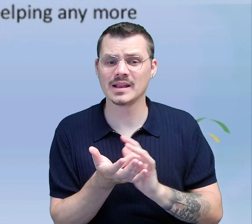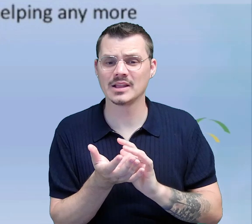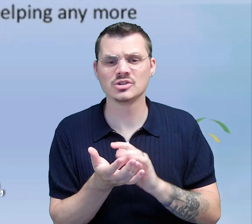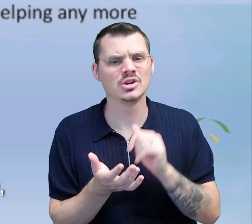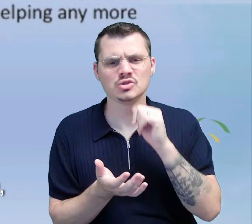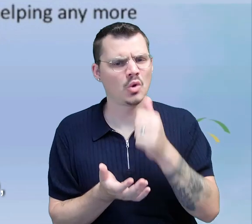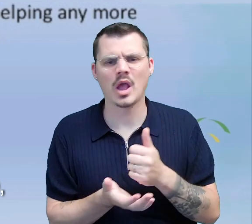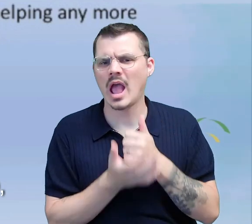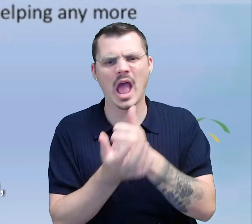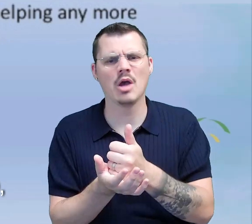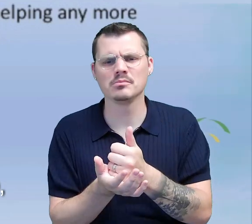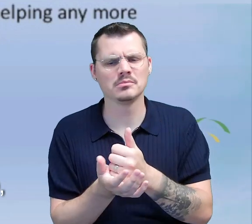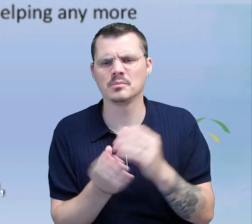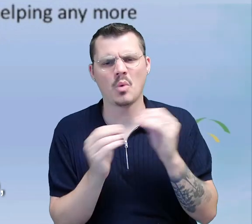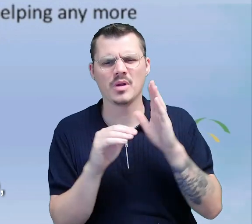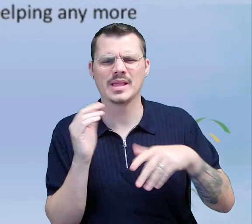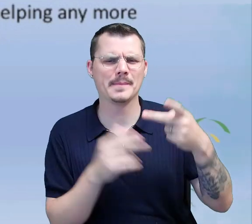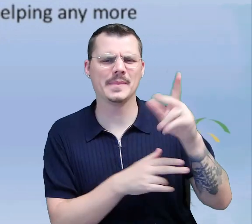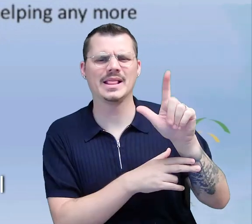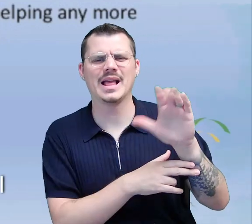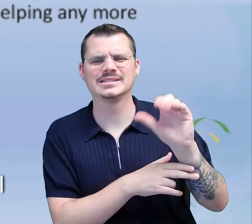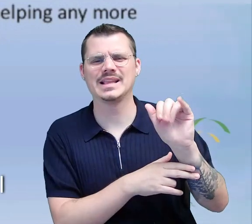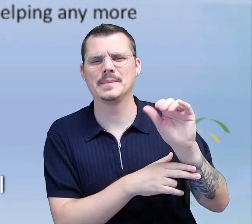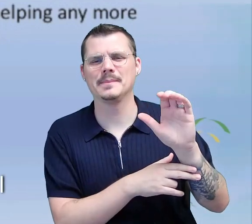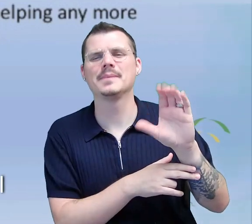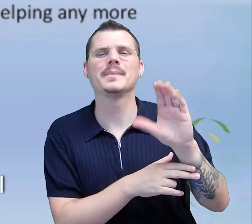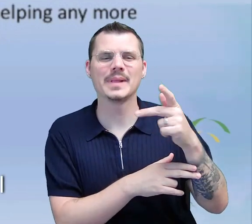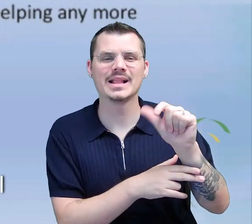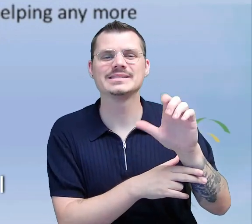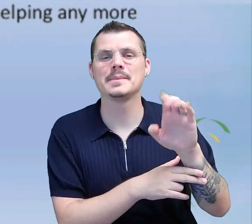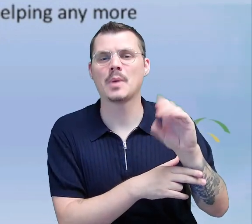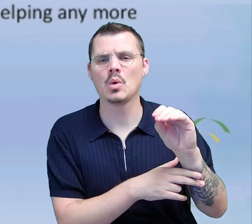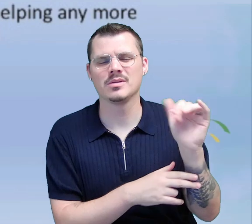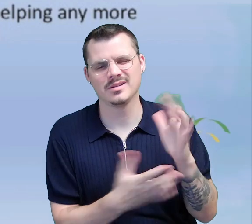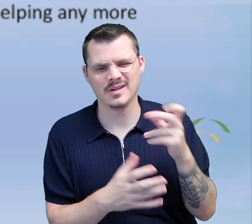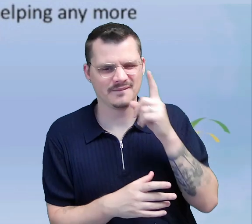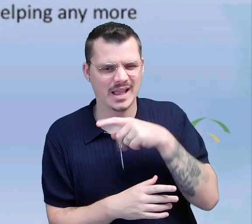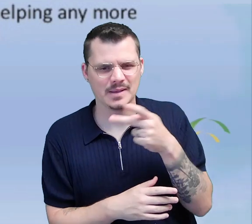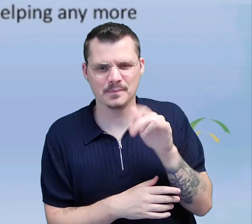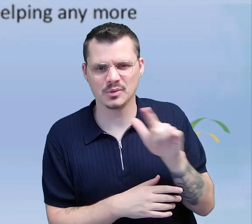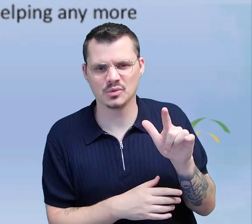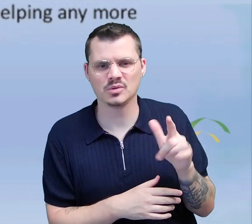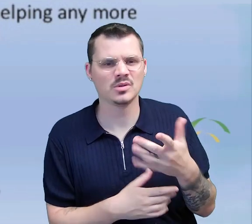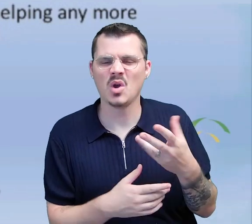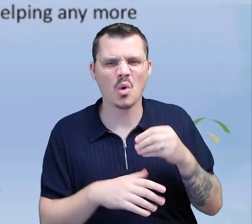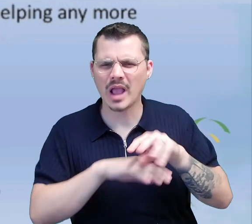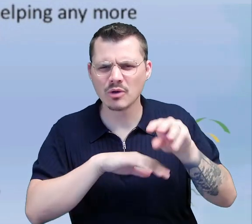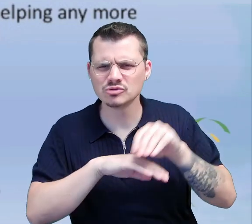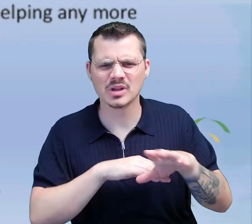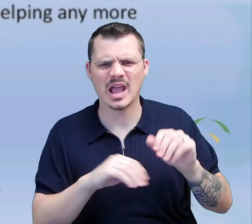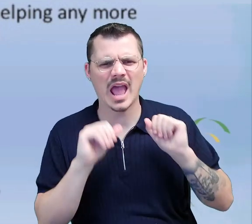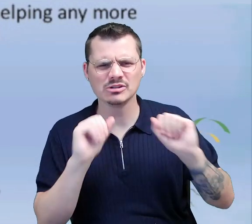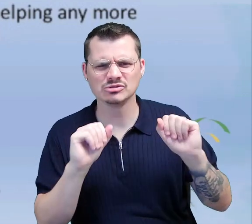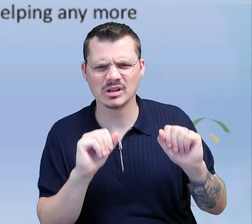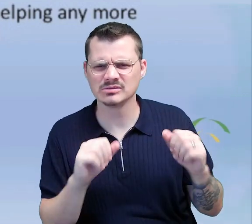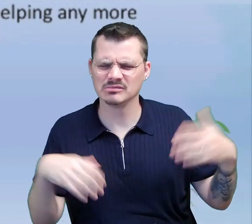medications don't help any more than placebo, which is a fake pill like a sugar pill, or counseling, or just a good